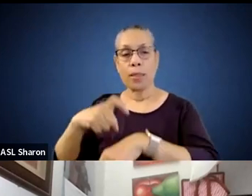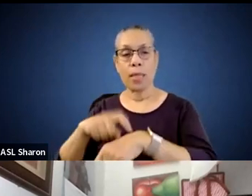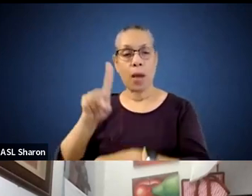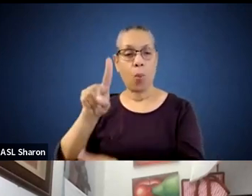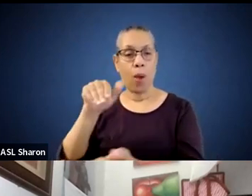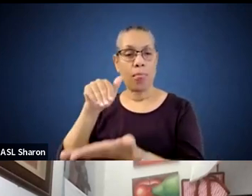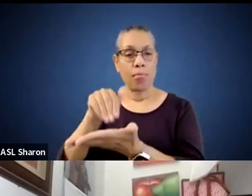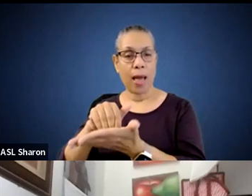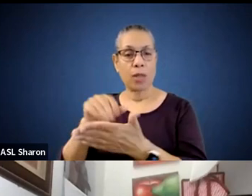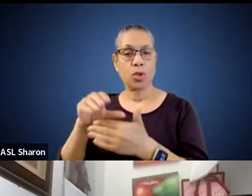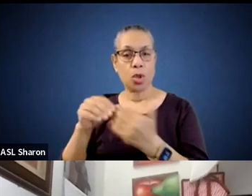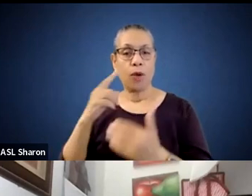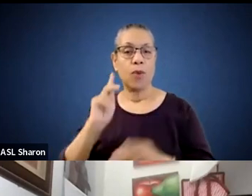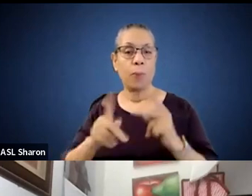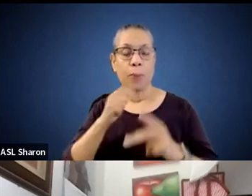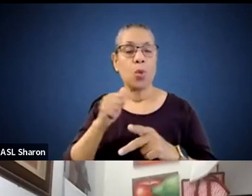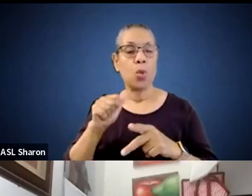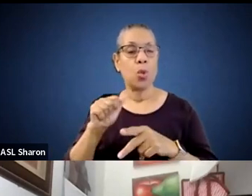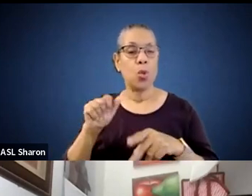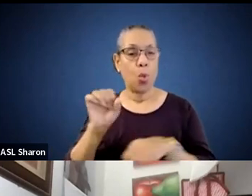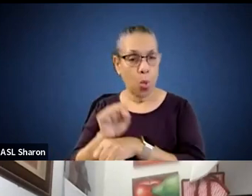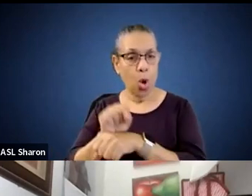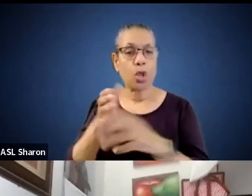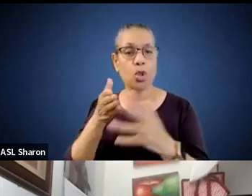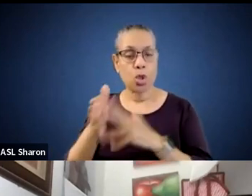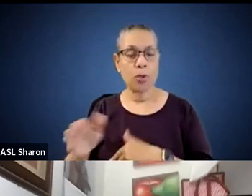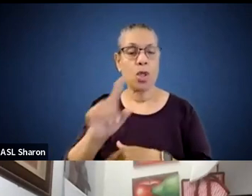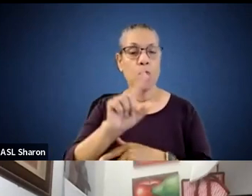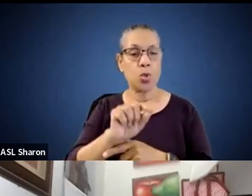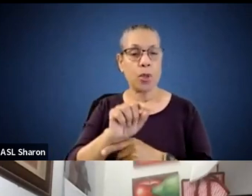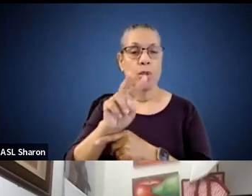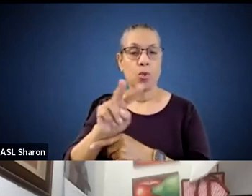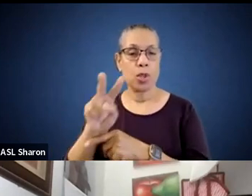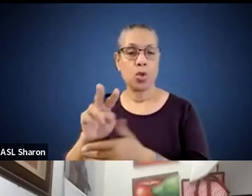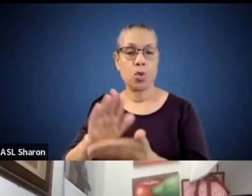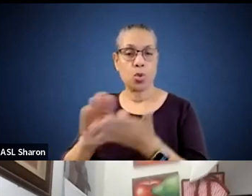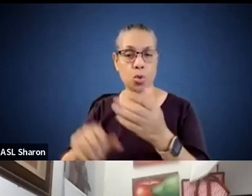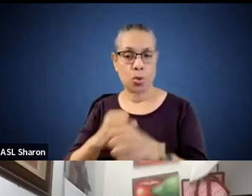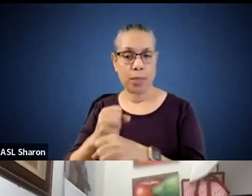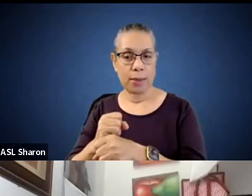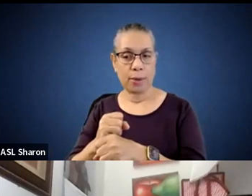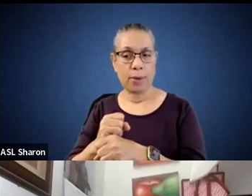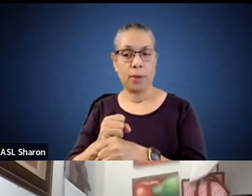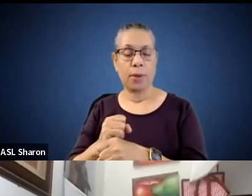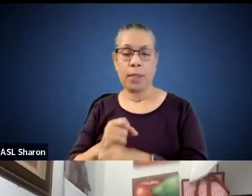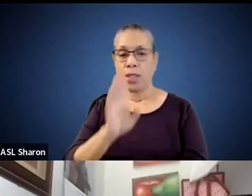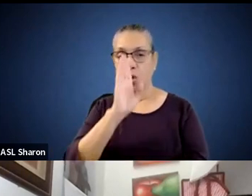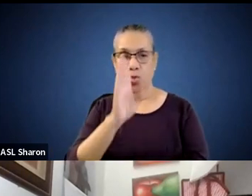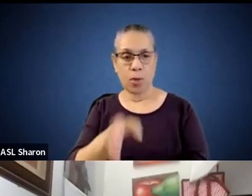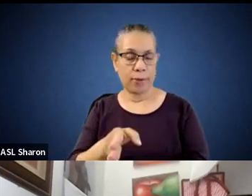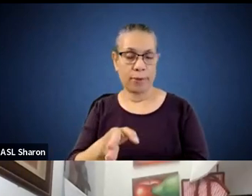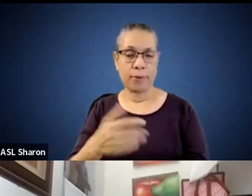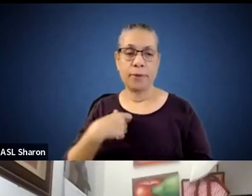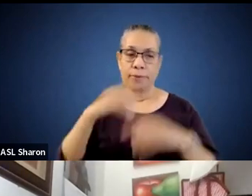members who are active during the 21-22 school year uh this is a wages only straightforward deal a